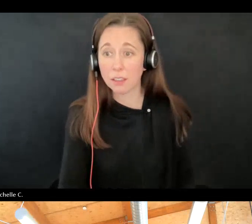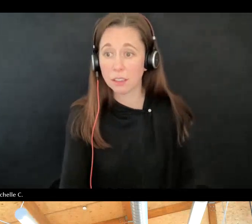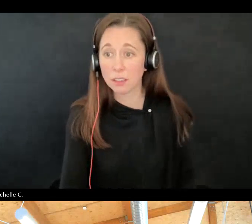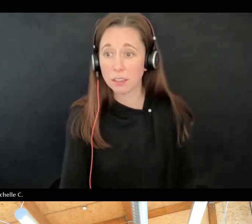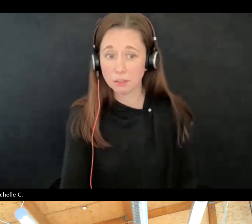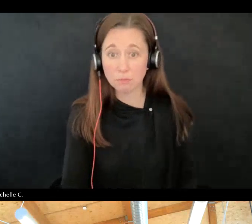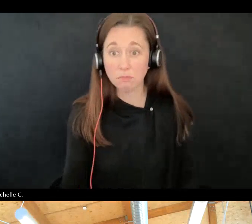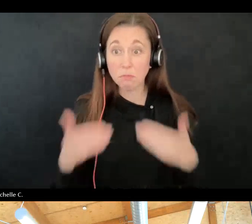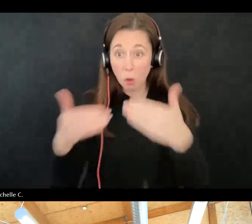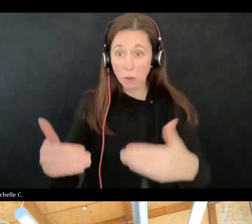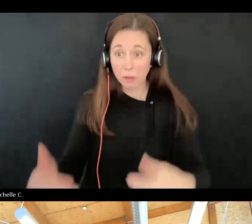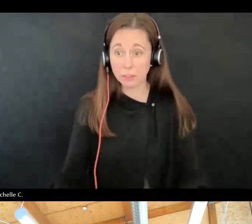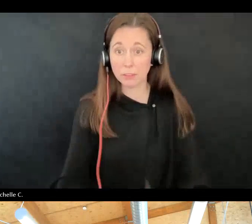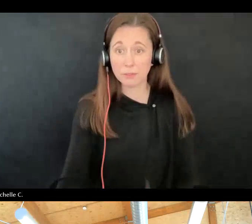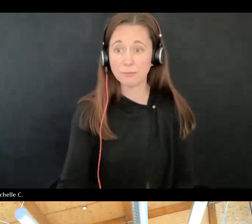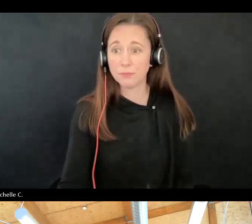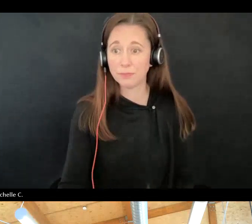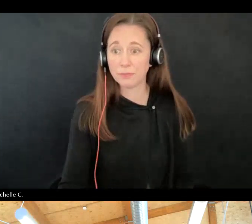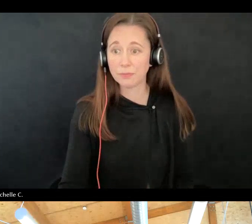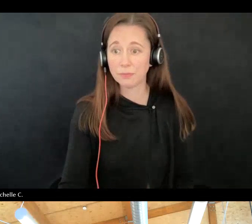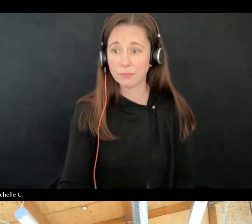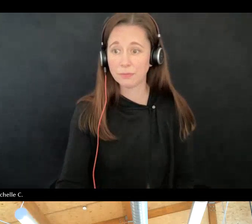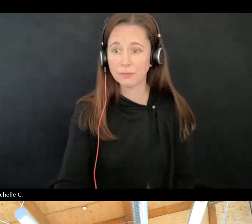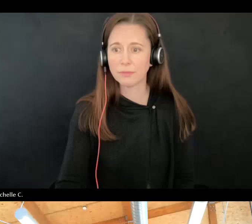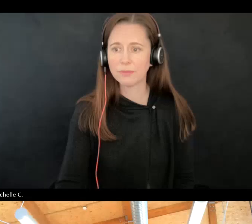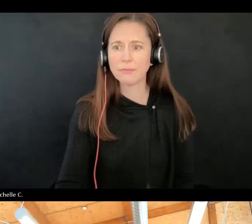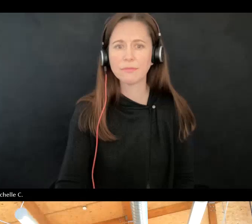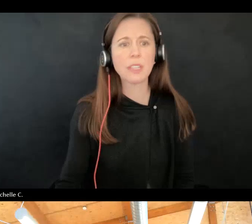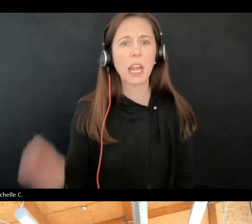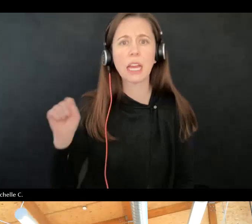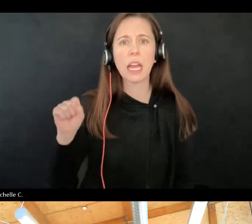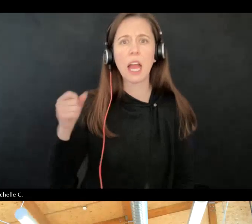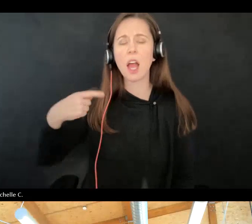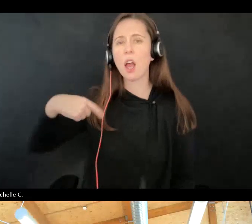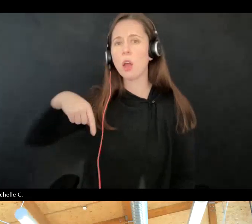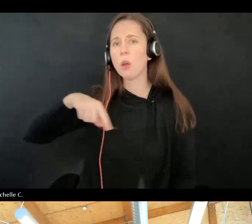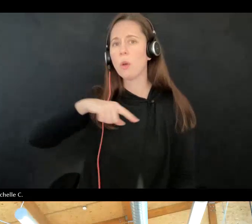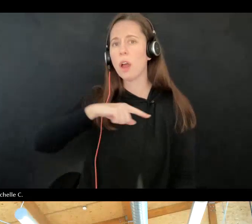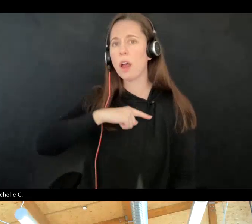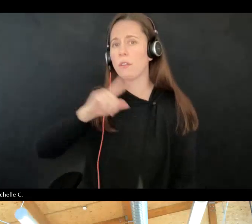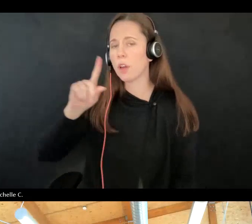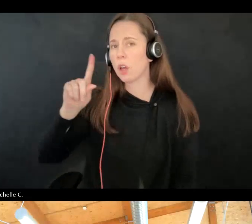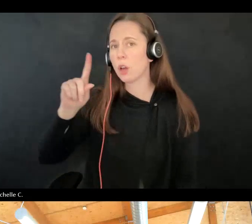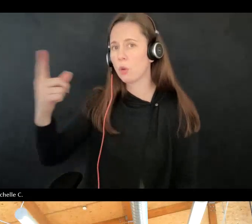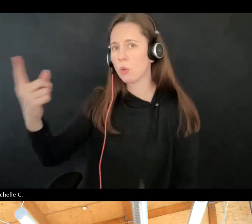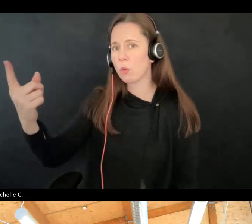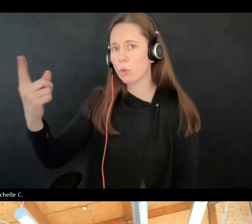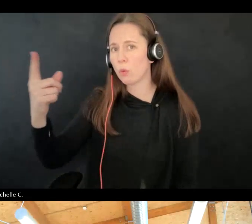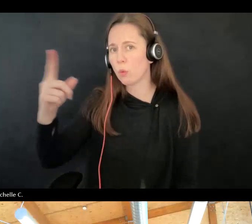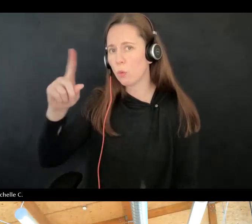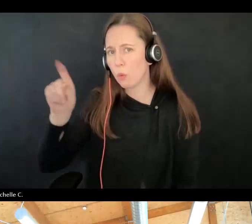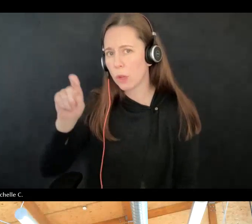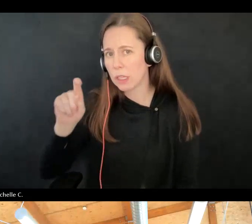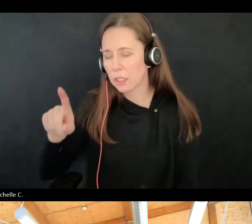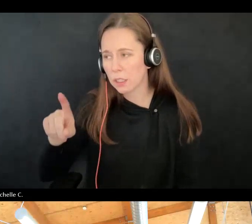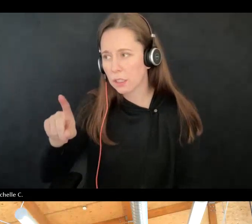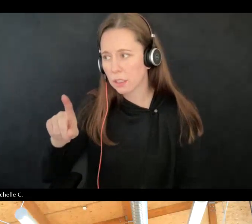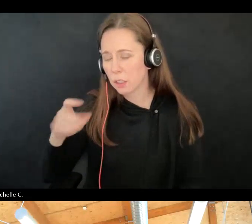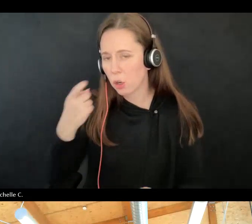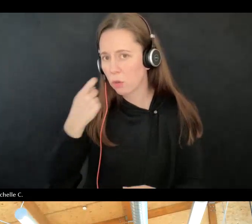Go ahead. Yes. So we had a question on one of our recent